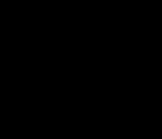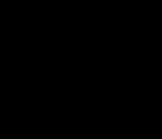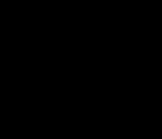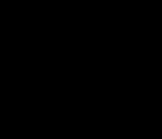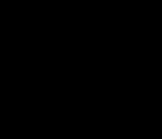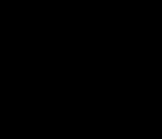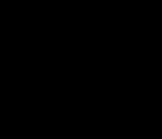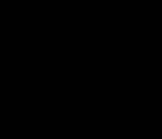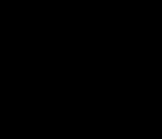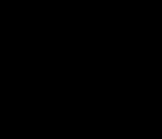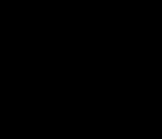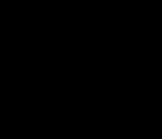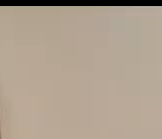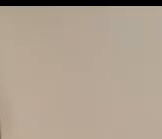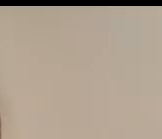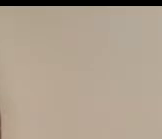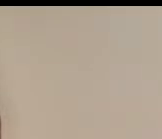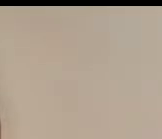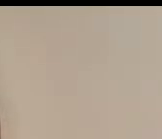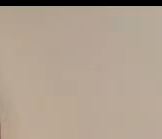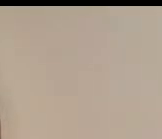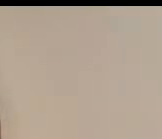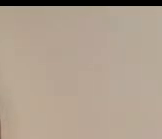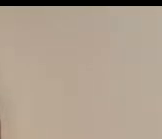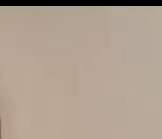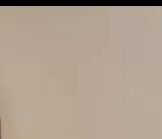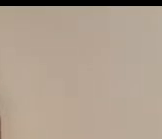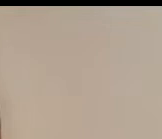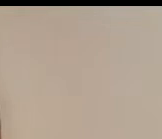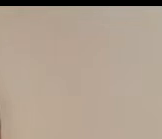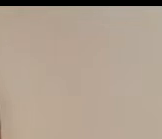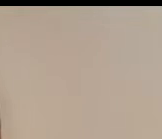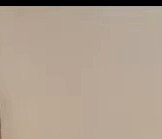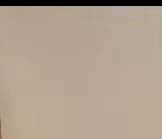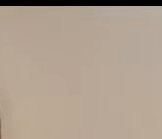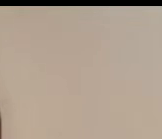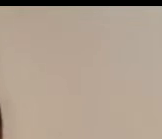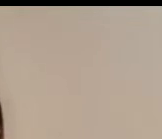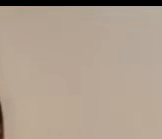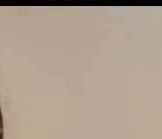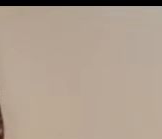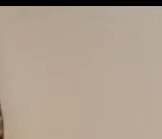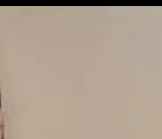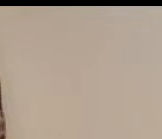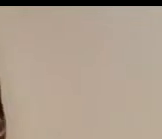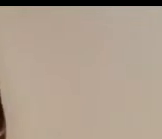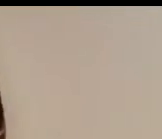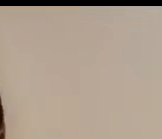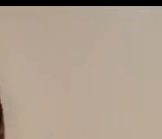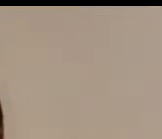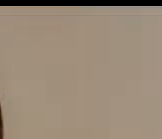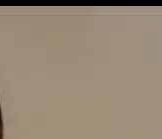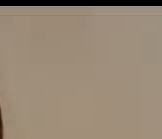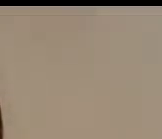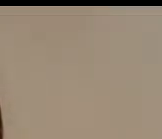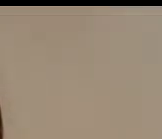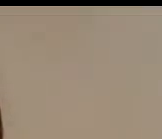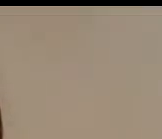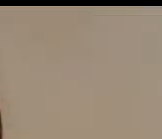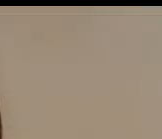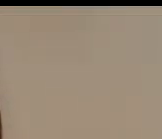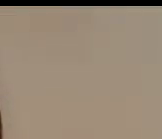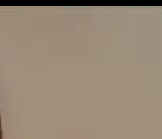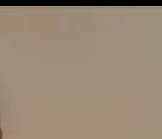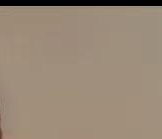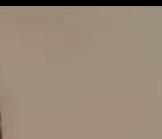the decennial census, also from the Housing Vacancy Survey, and then a number of sources that are